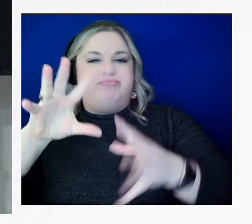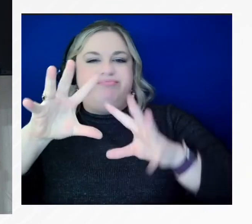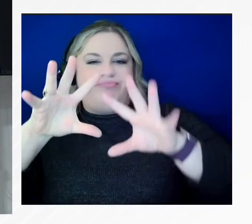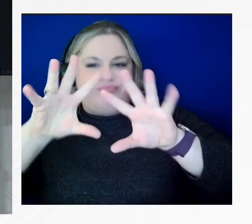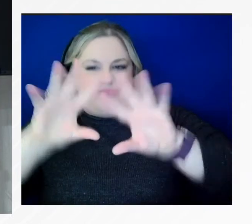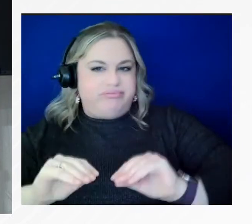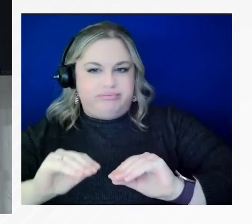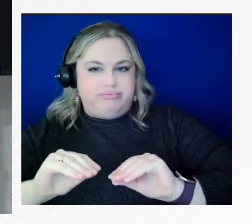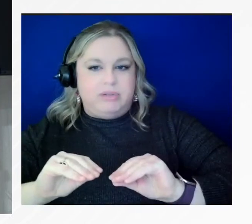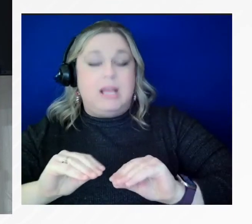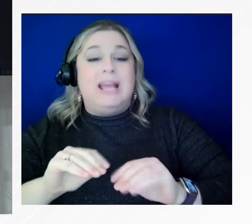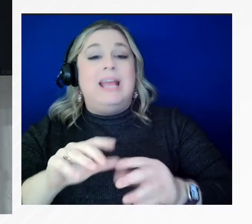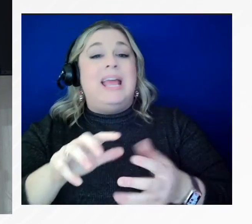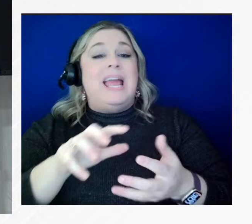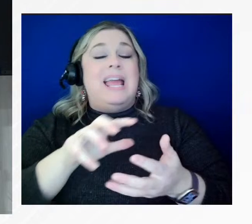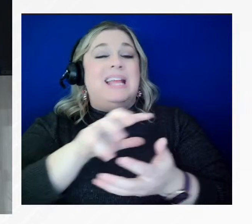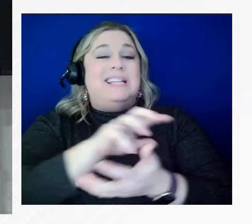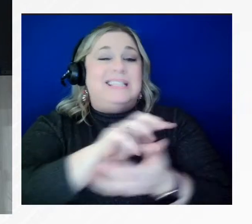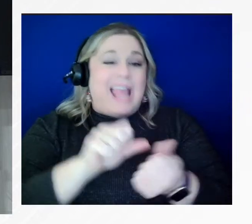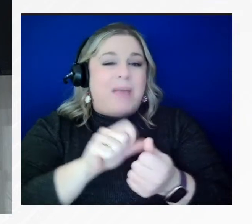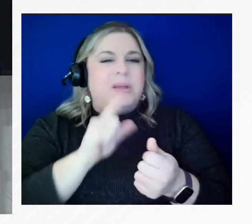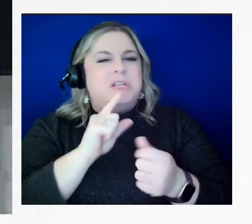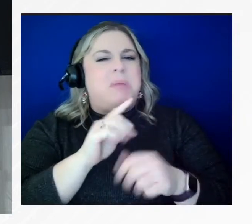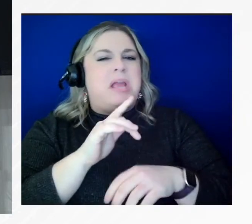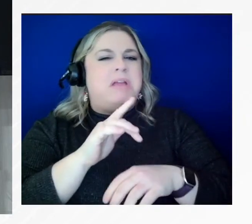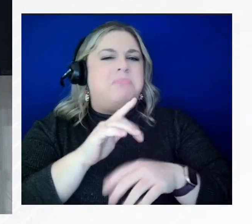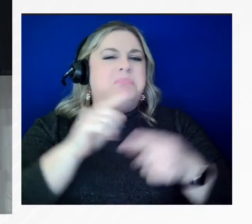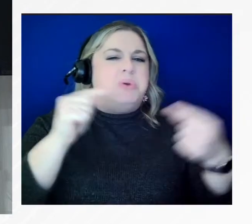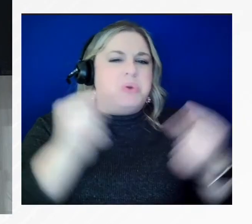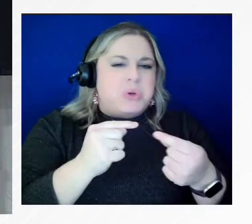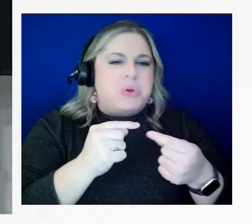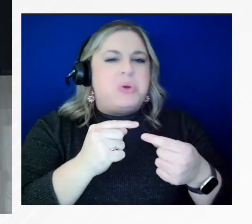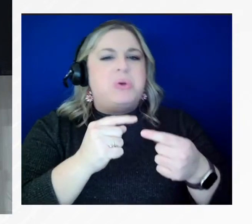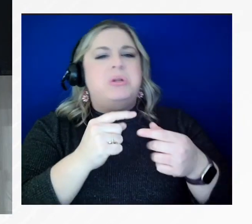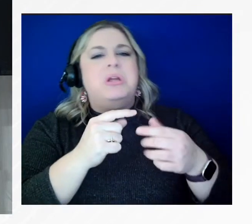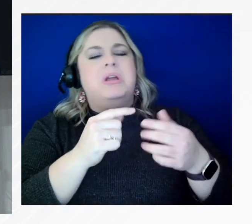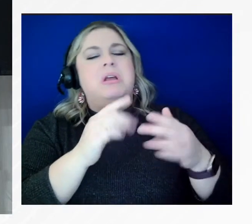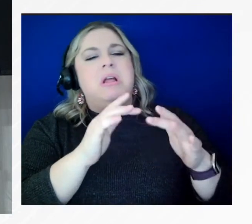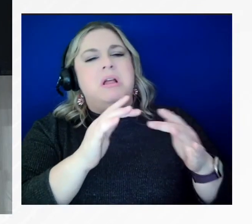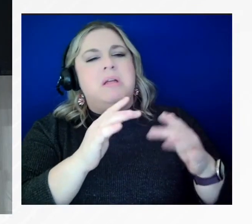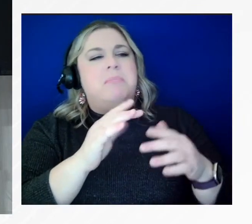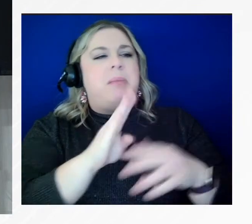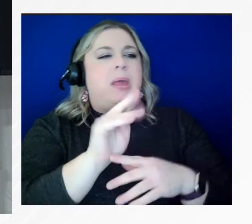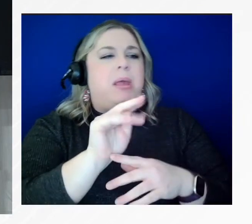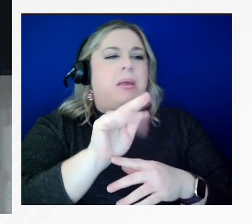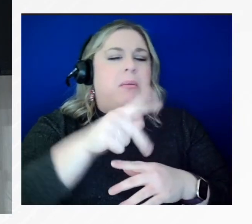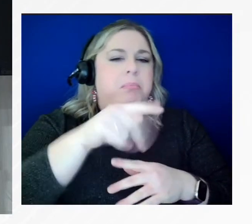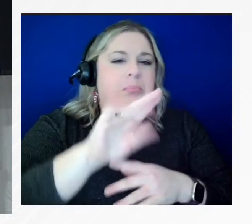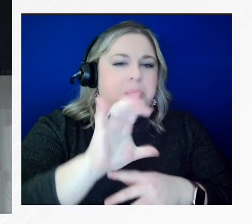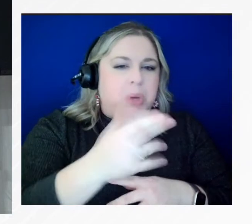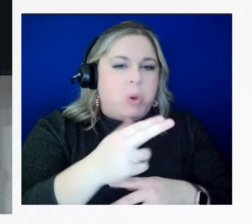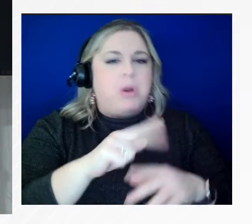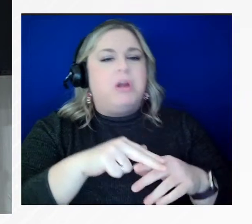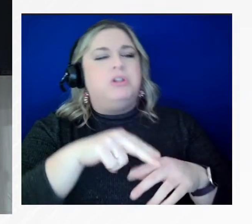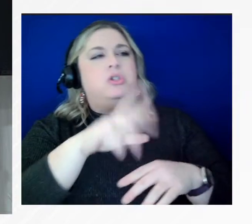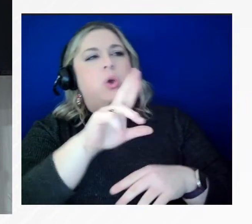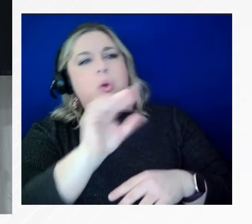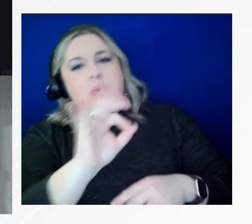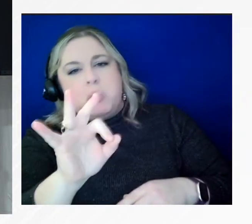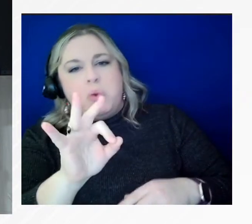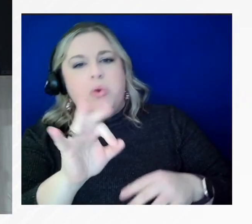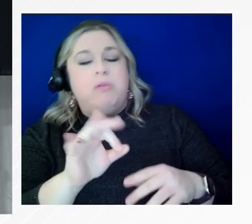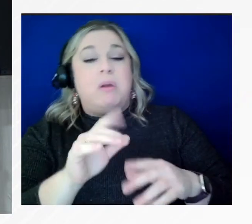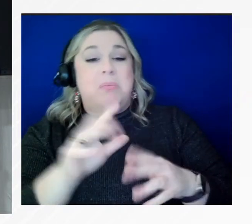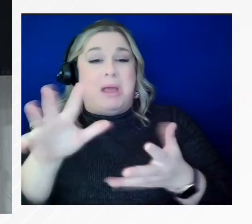could mean burned to a roof area, burned to a porch, or burned to a smaller portion of the house. Destroyed means